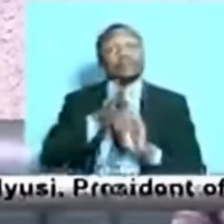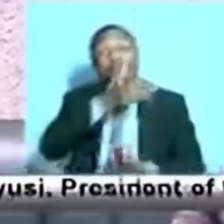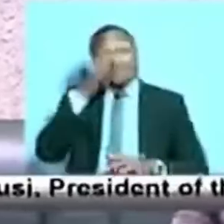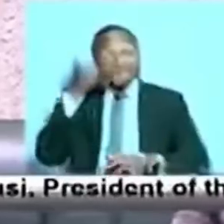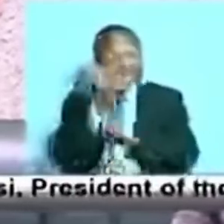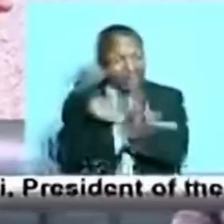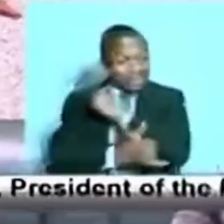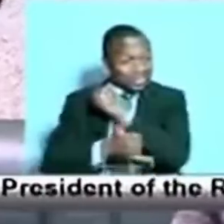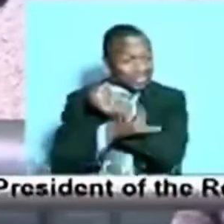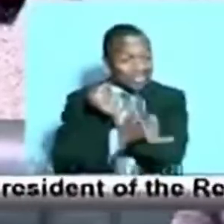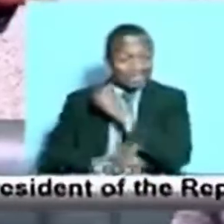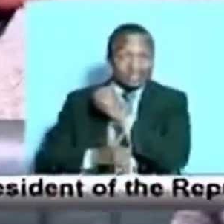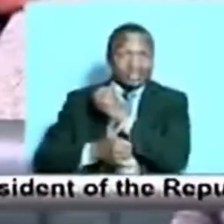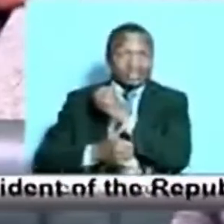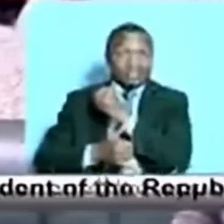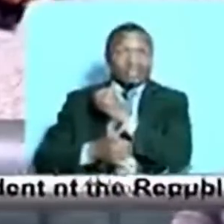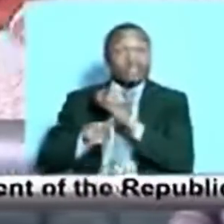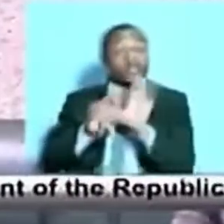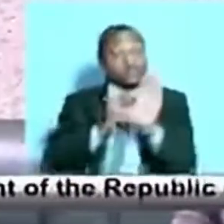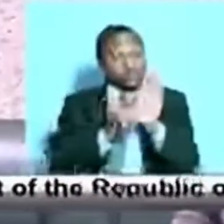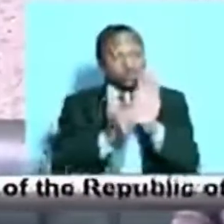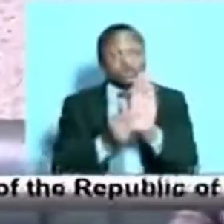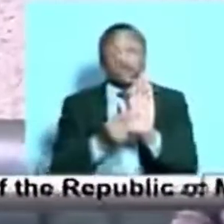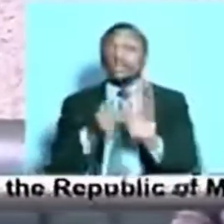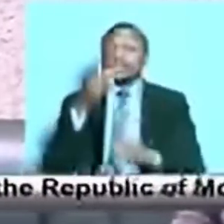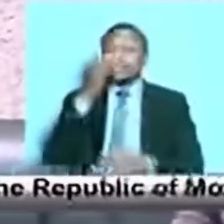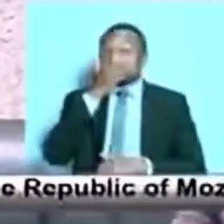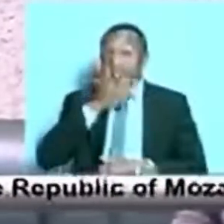country, as he stated in the speech